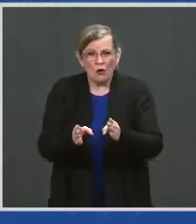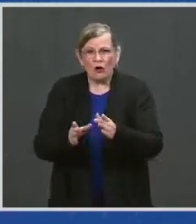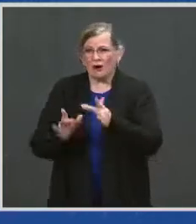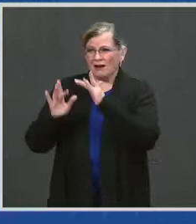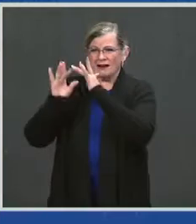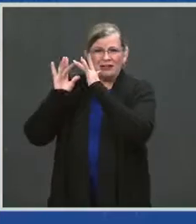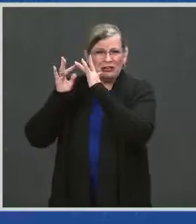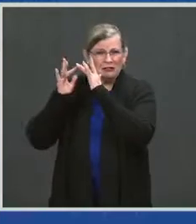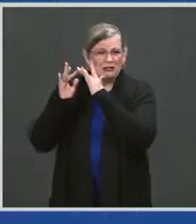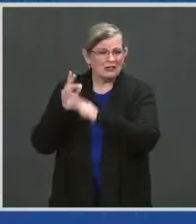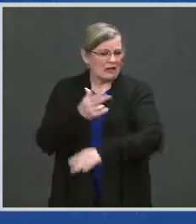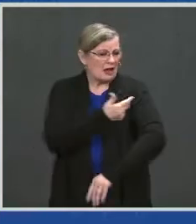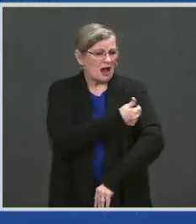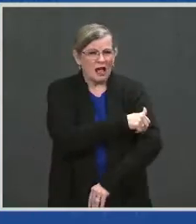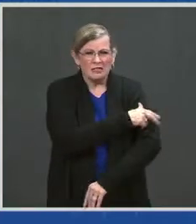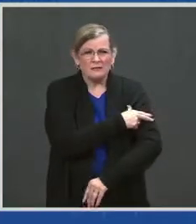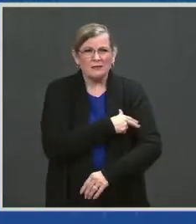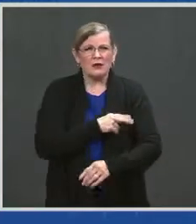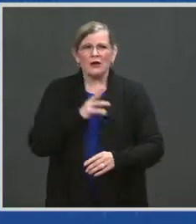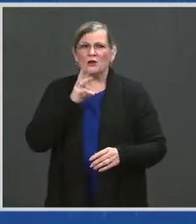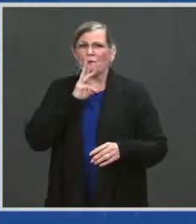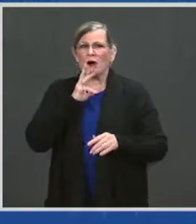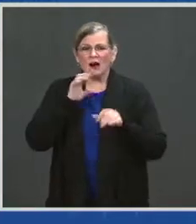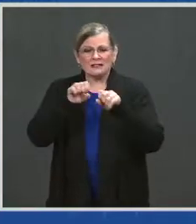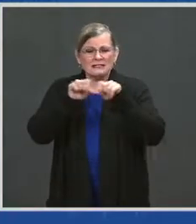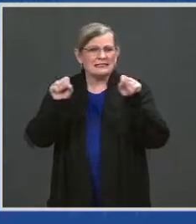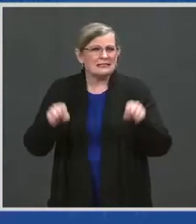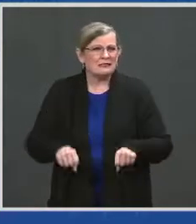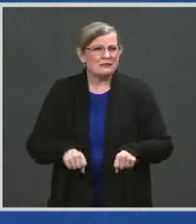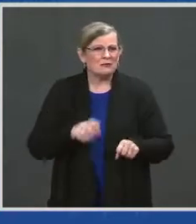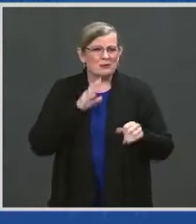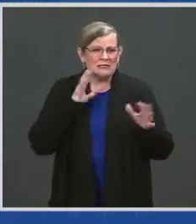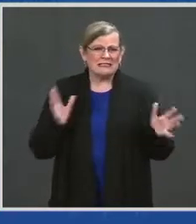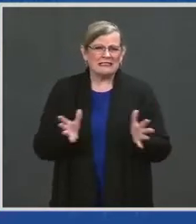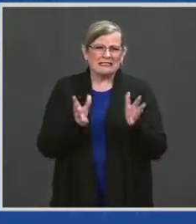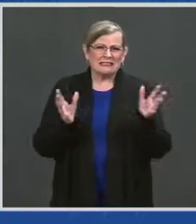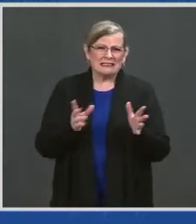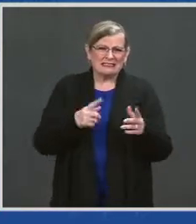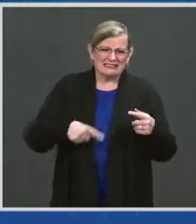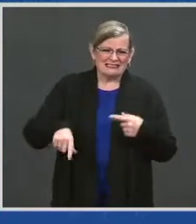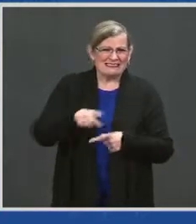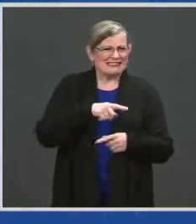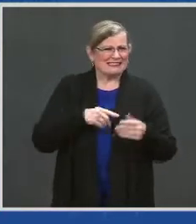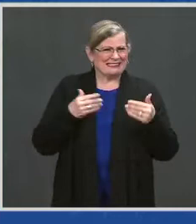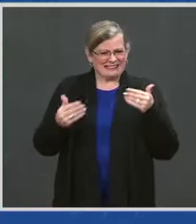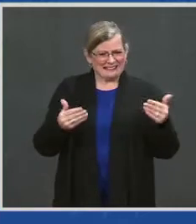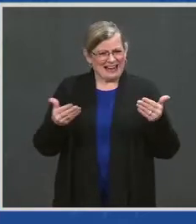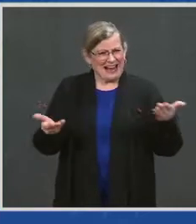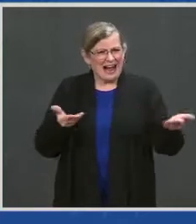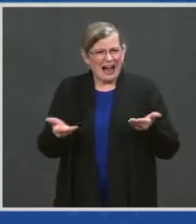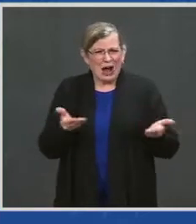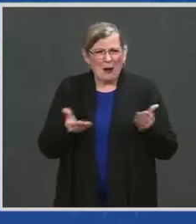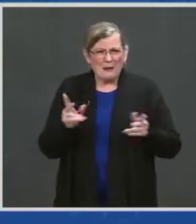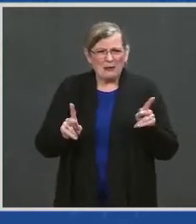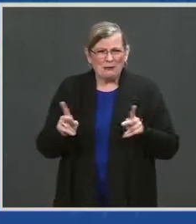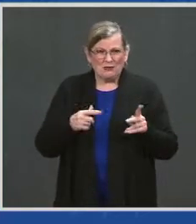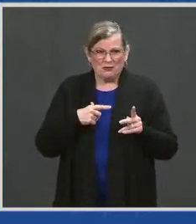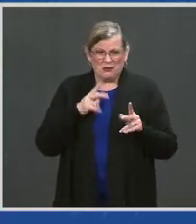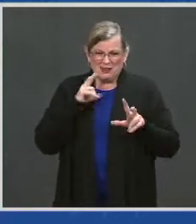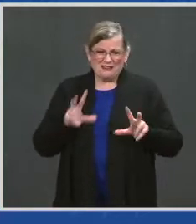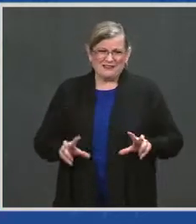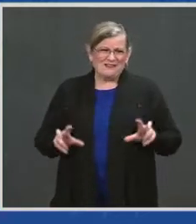the country. Many of them are more than 50 years old and are in real need of help. It will invest in research and development to